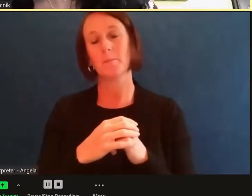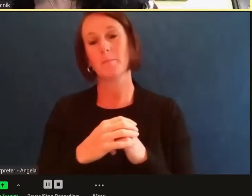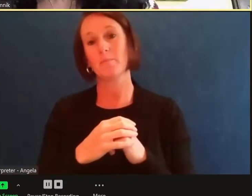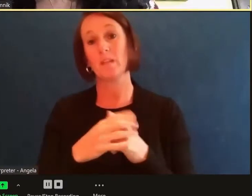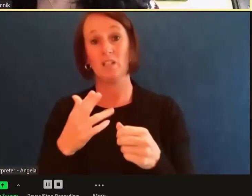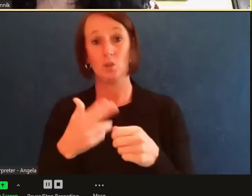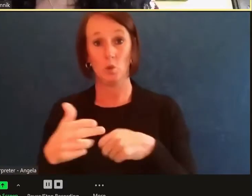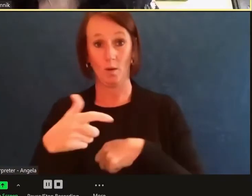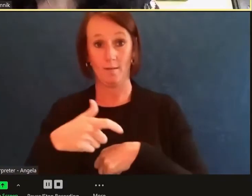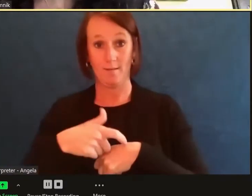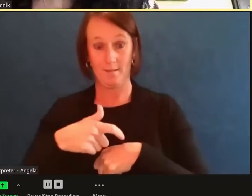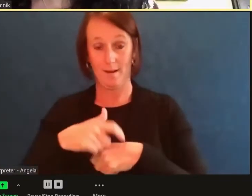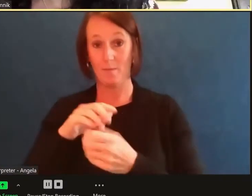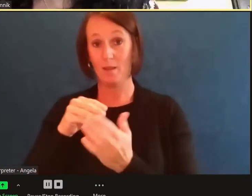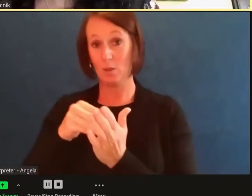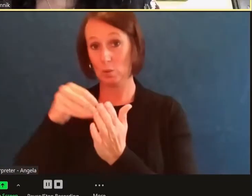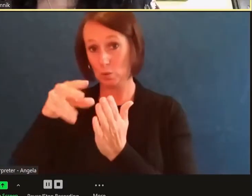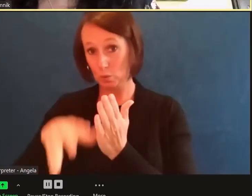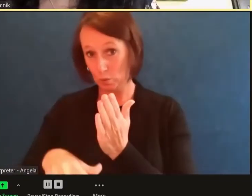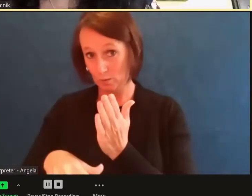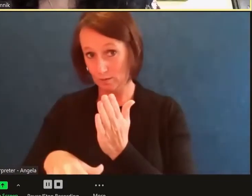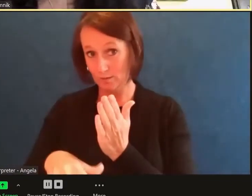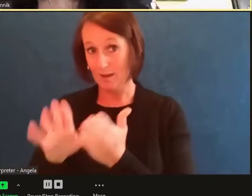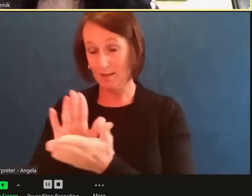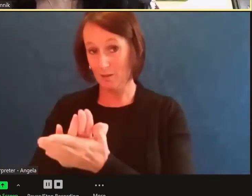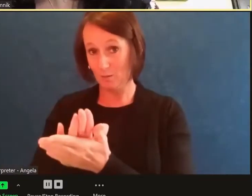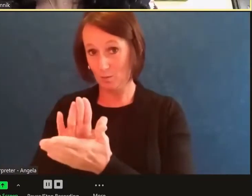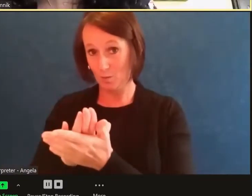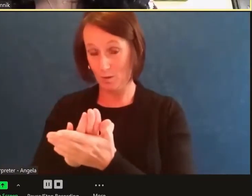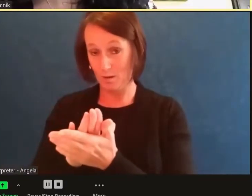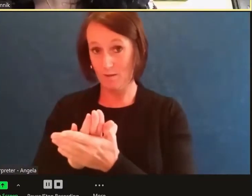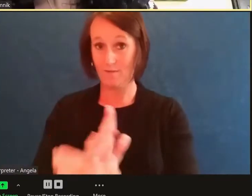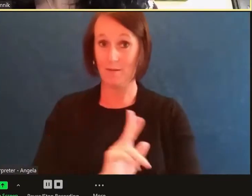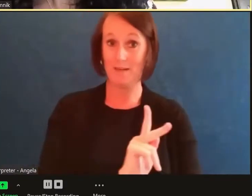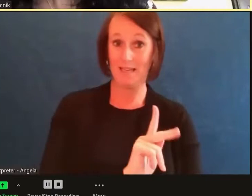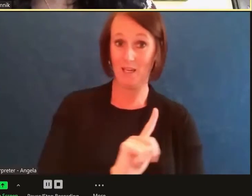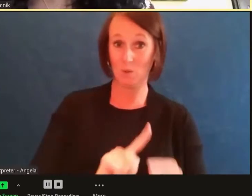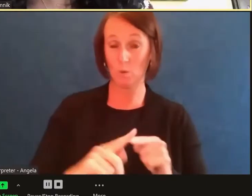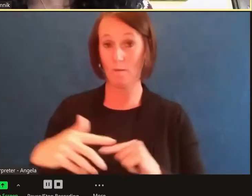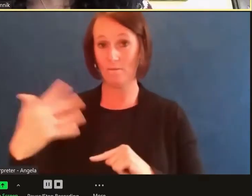time, the students at Dr. Proby's school, K to 5, read